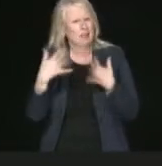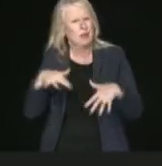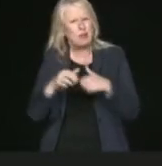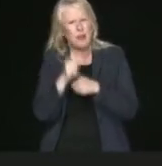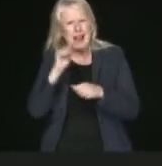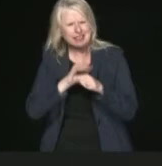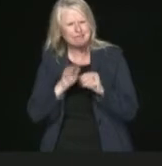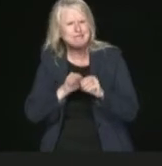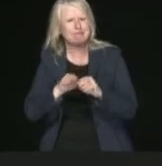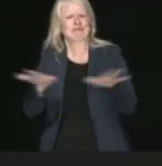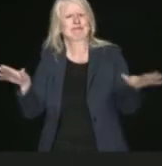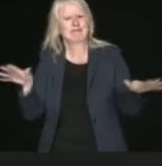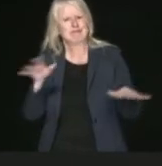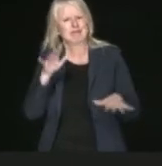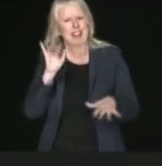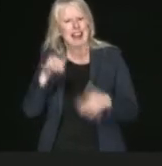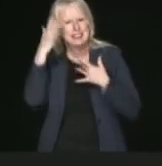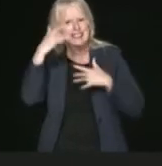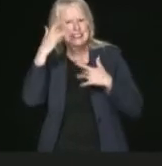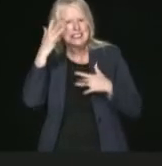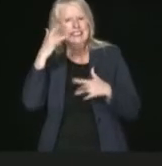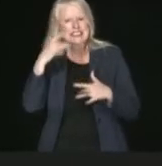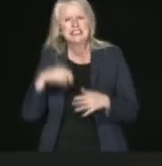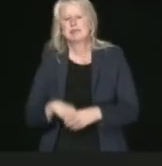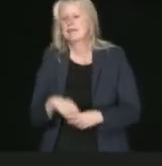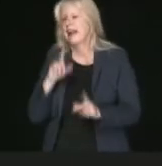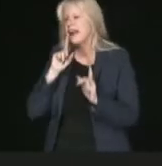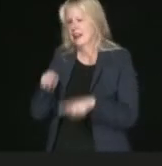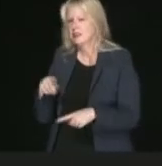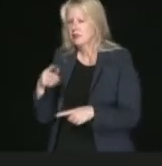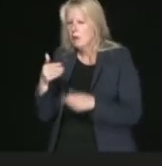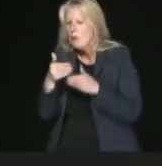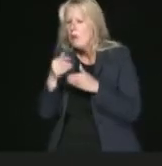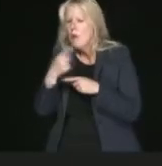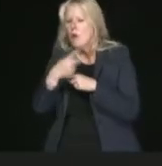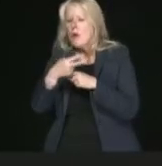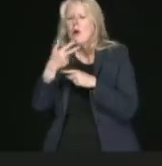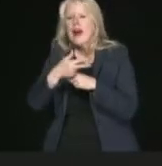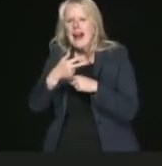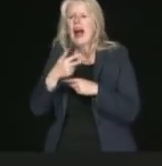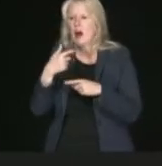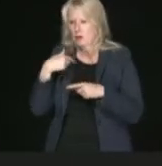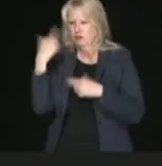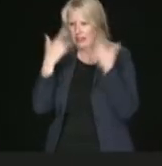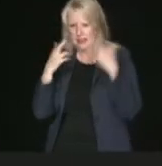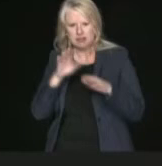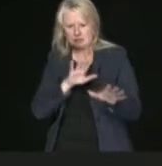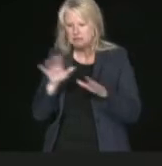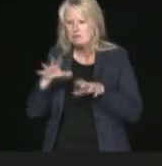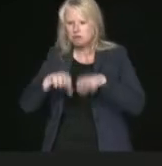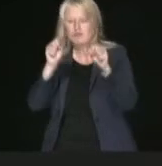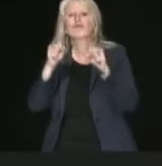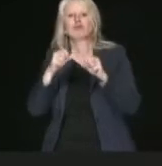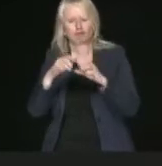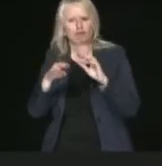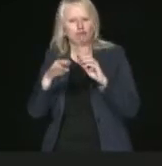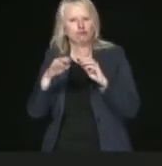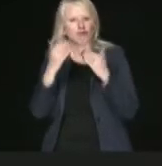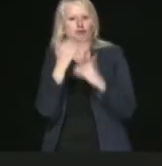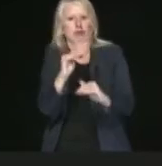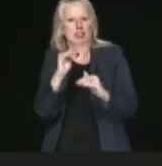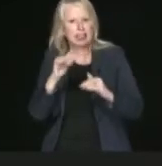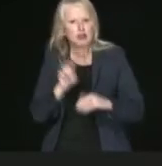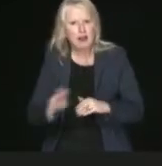late stage? I think we saw that within days we'd begun to take very serious measures to restrict